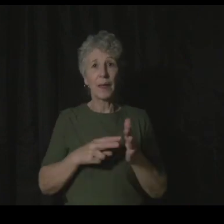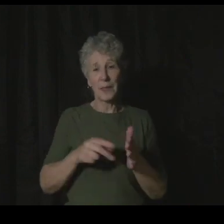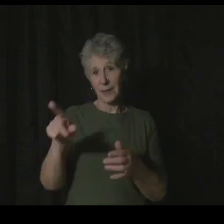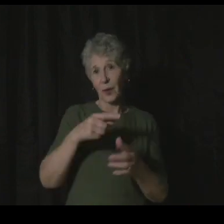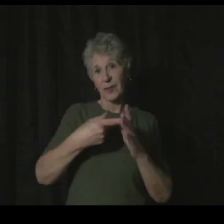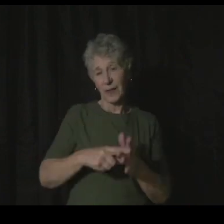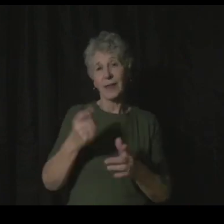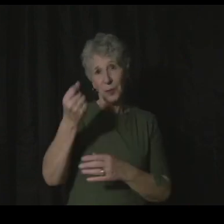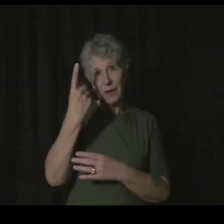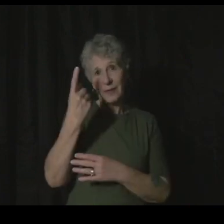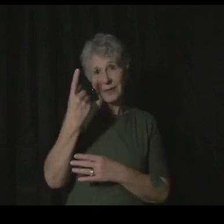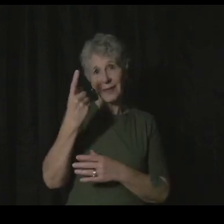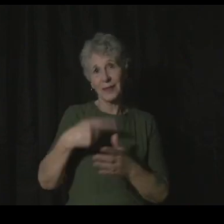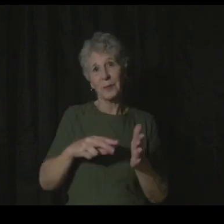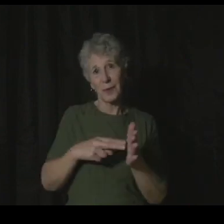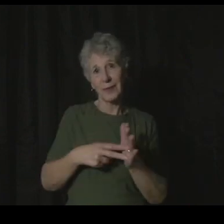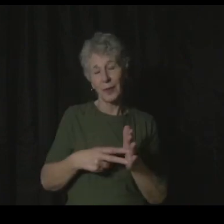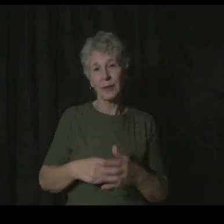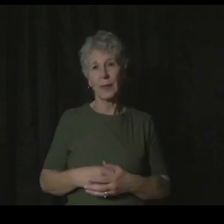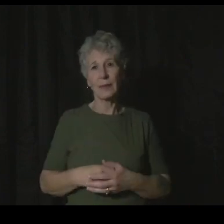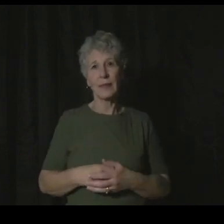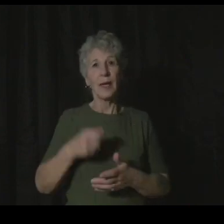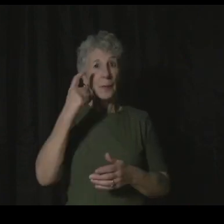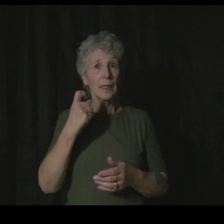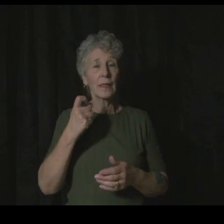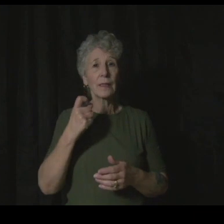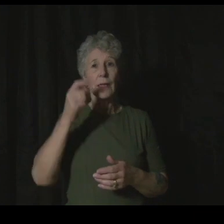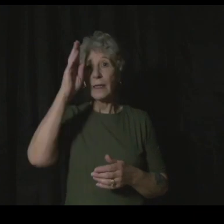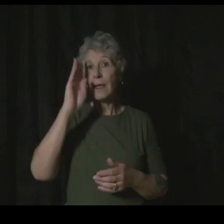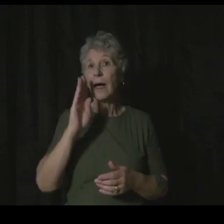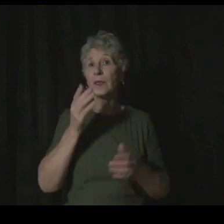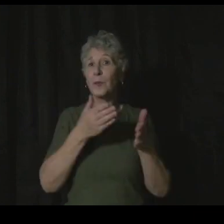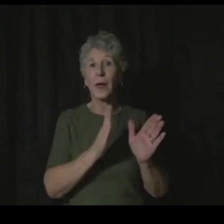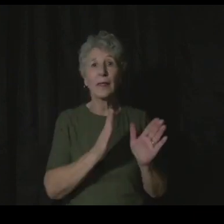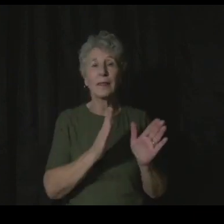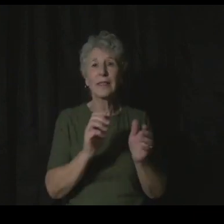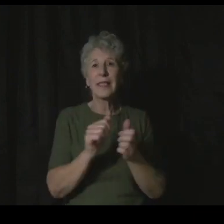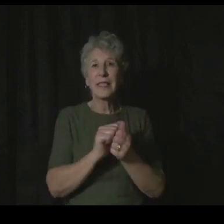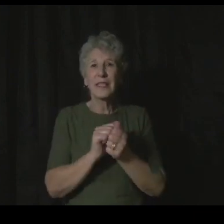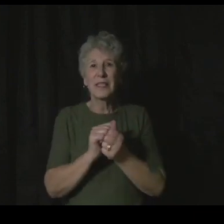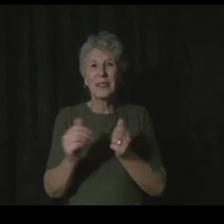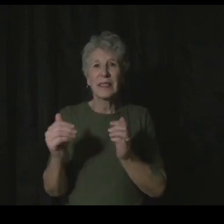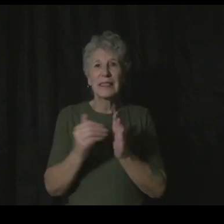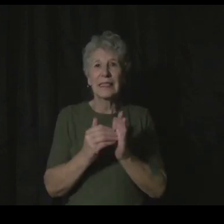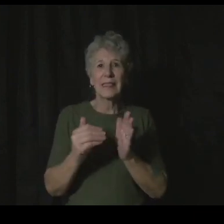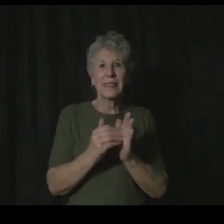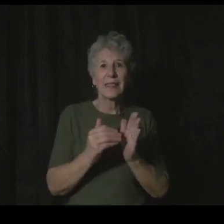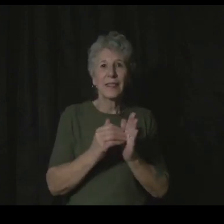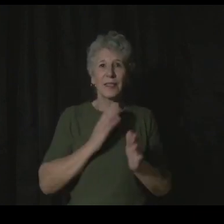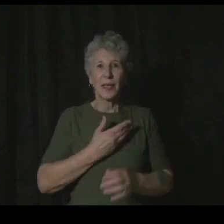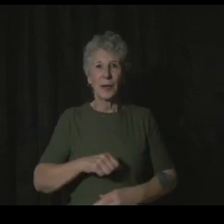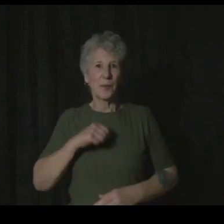starting to understand what it's talking about. Because you see, God's ways rub against our